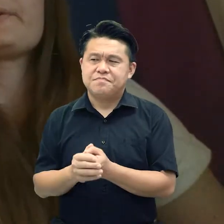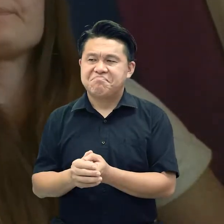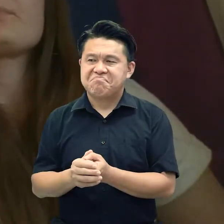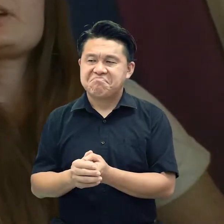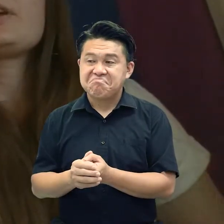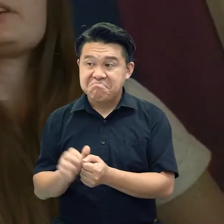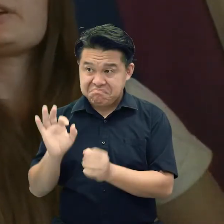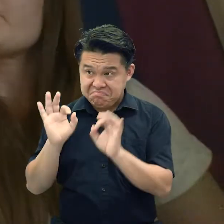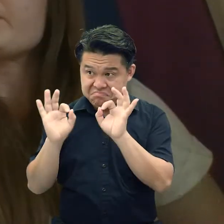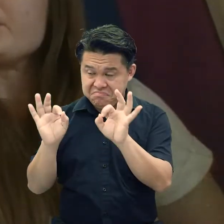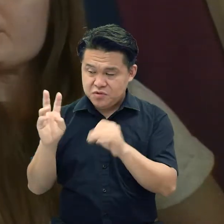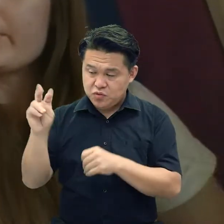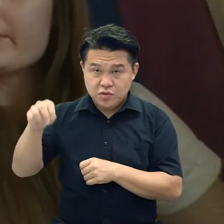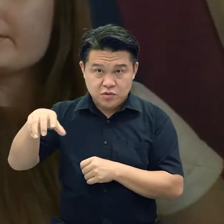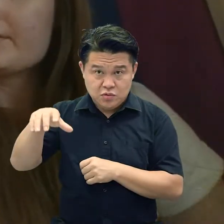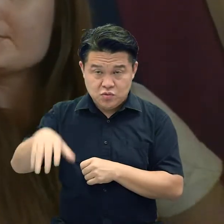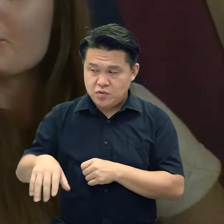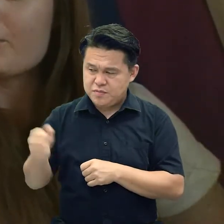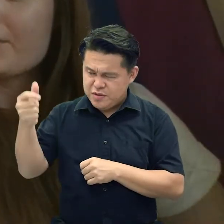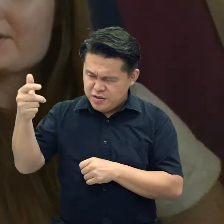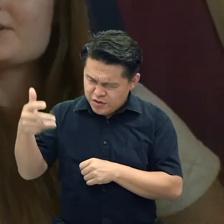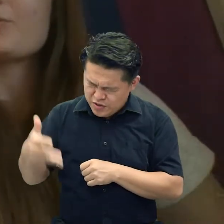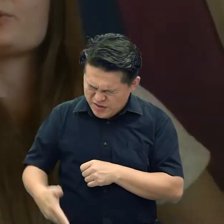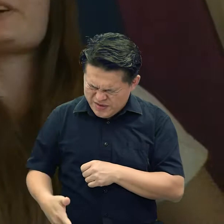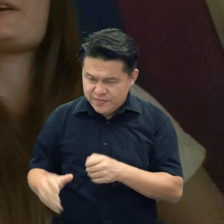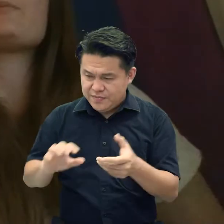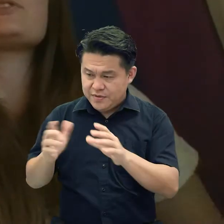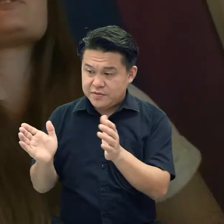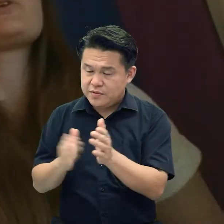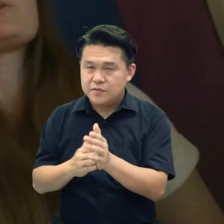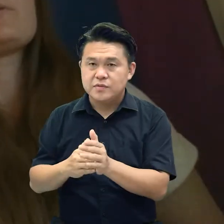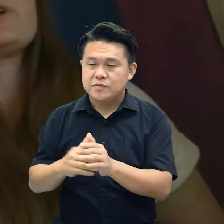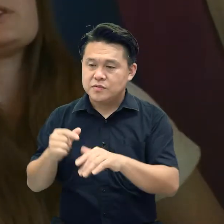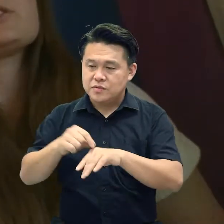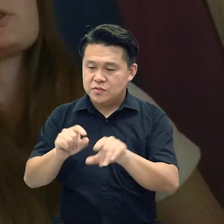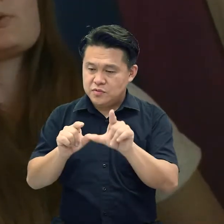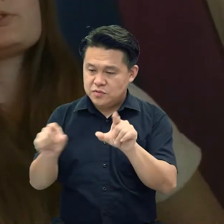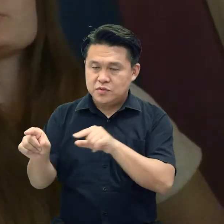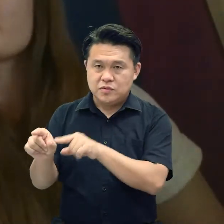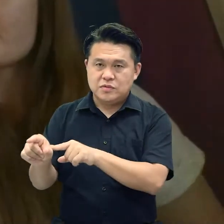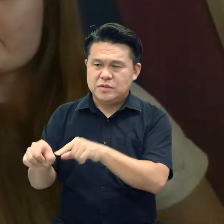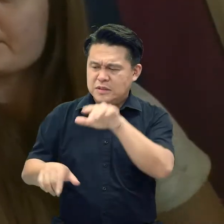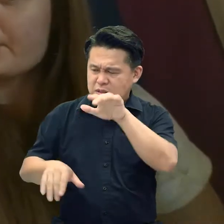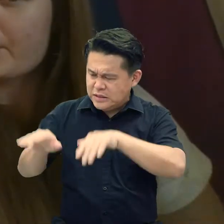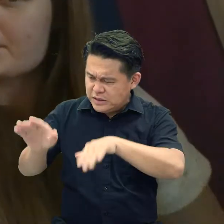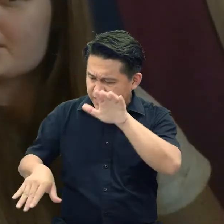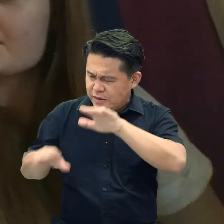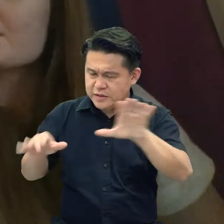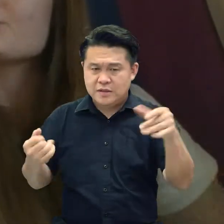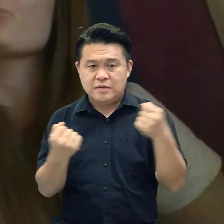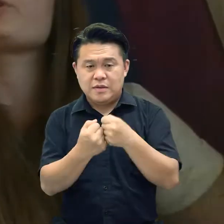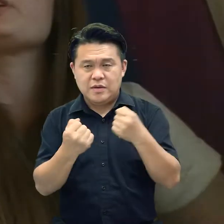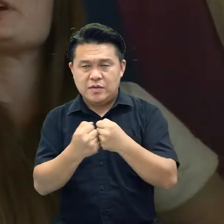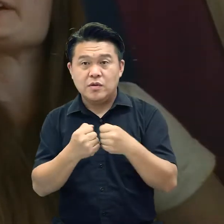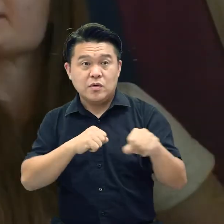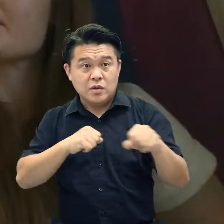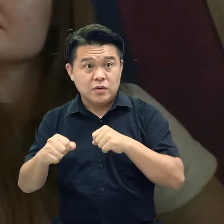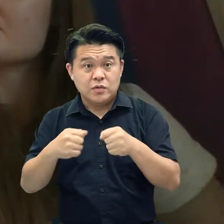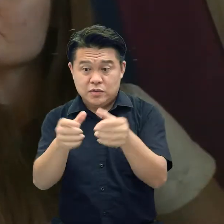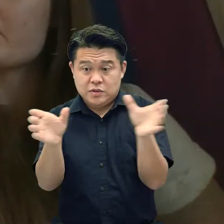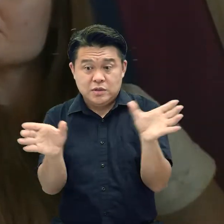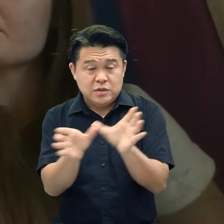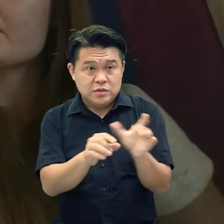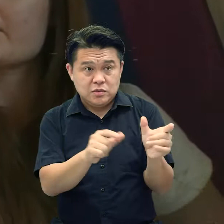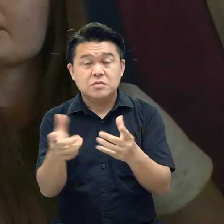been taken up in the UN more than several times. There's a lot of NGOs, non-governmental organizations, working